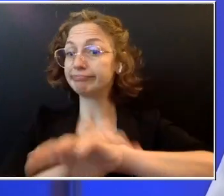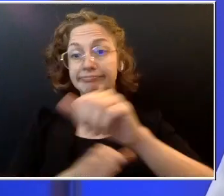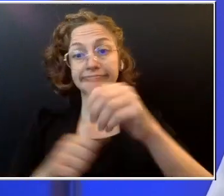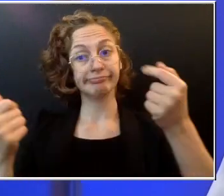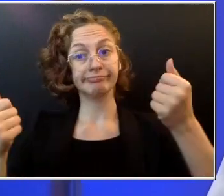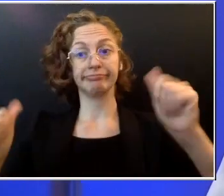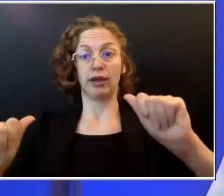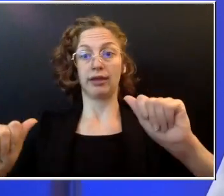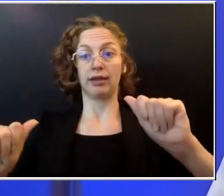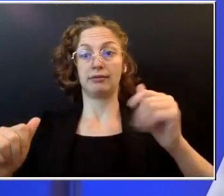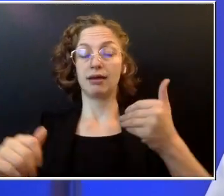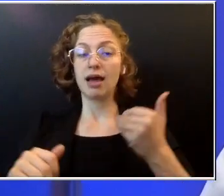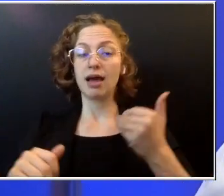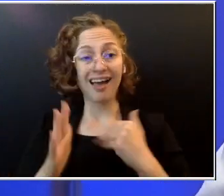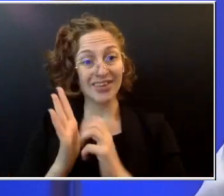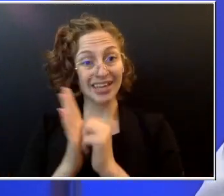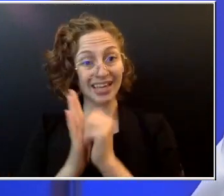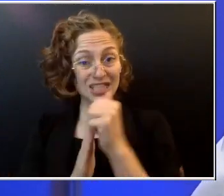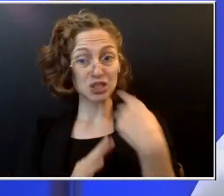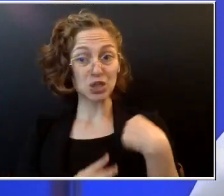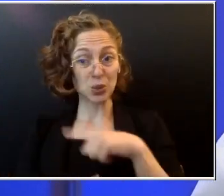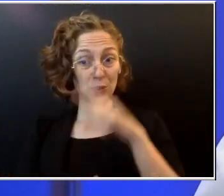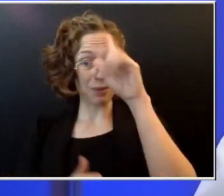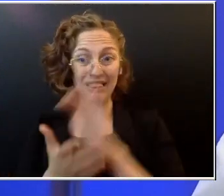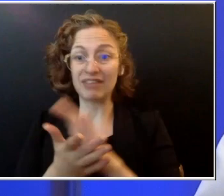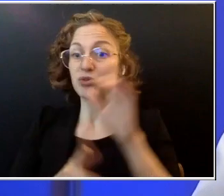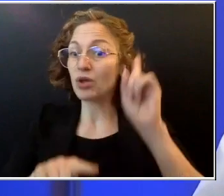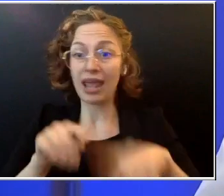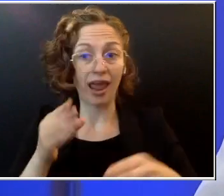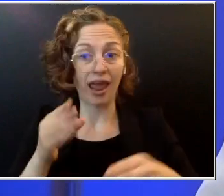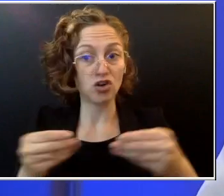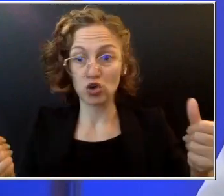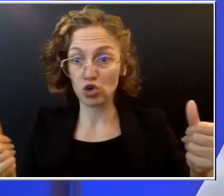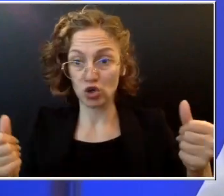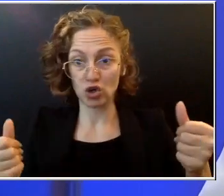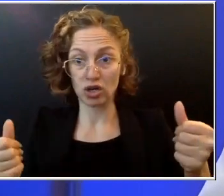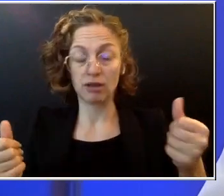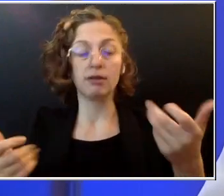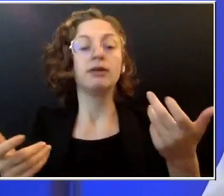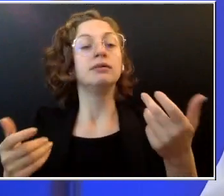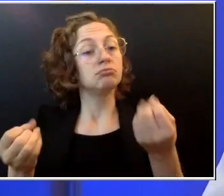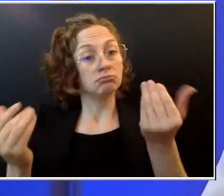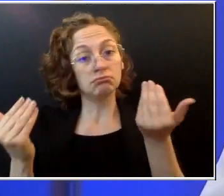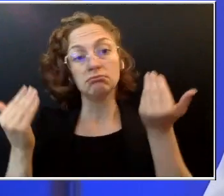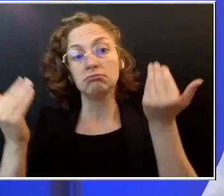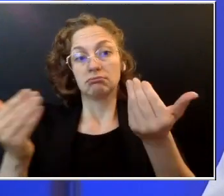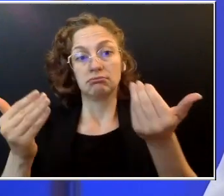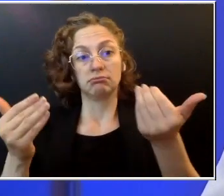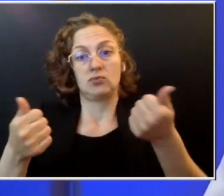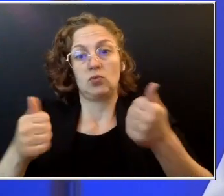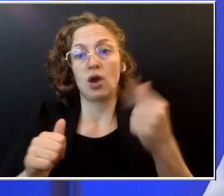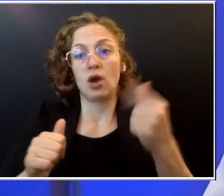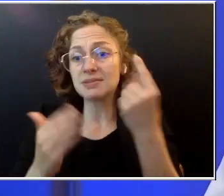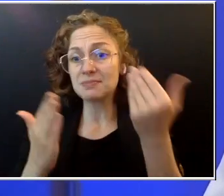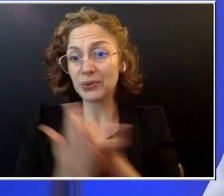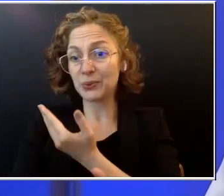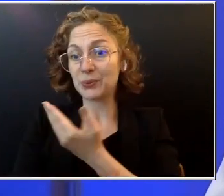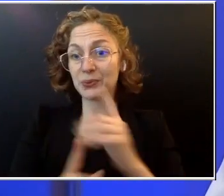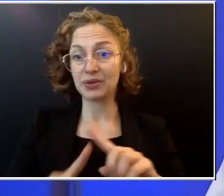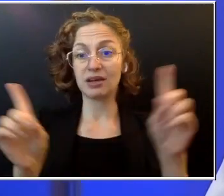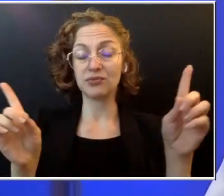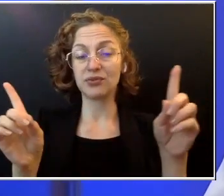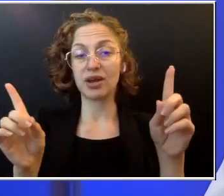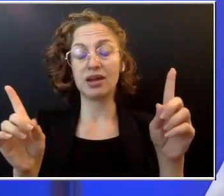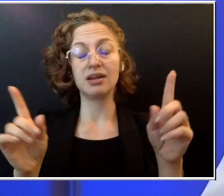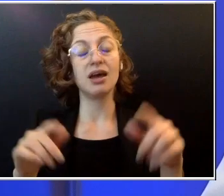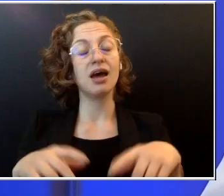curable, and we're going to try something new and different. And the wonderful part about that is every drug we have in the clinic today comes